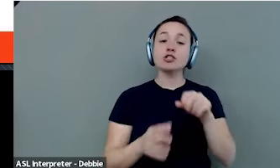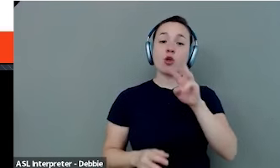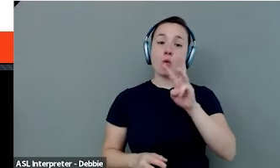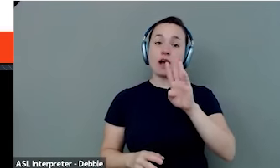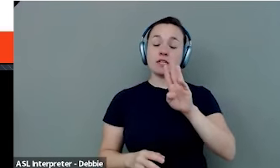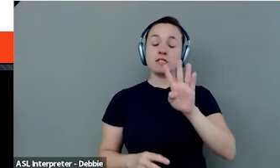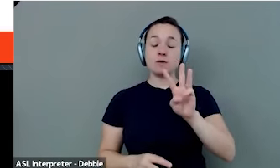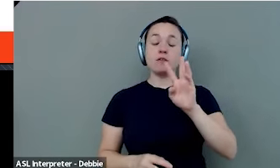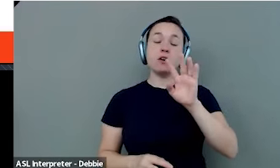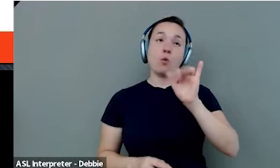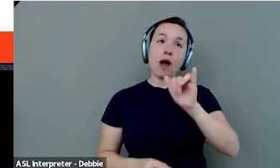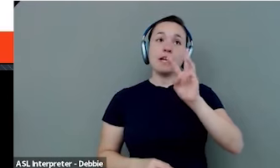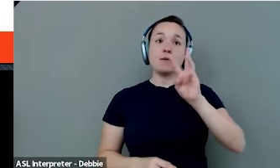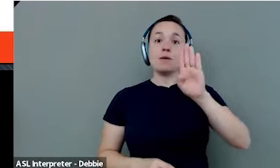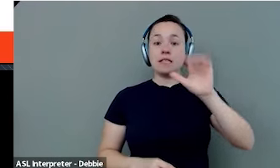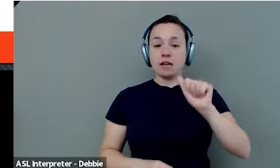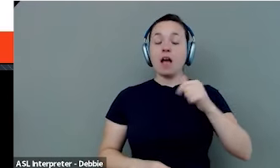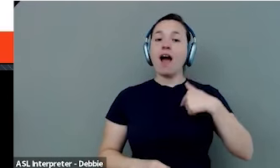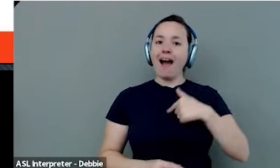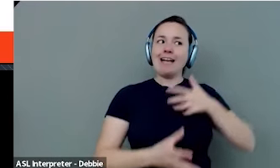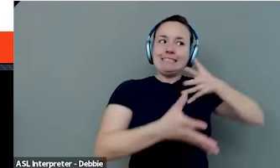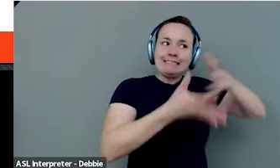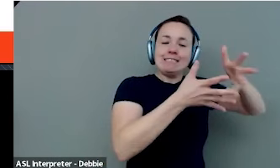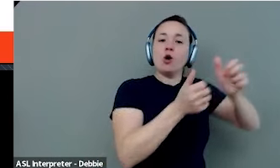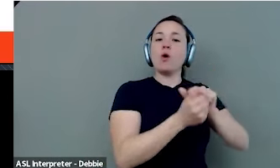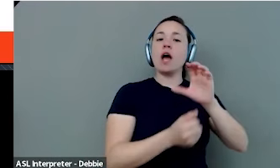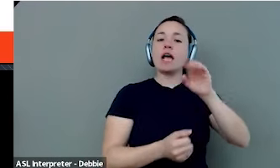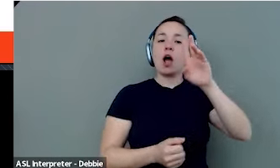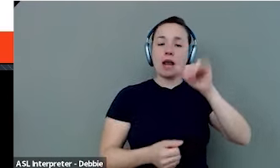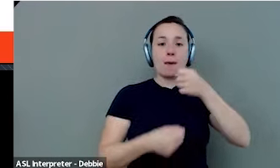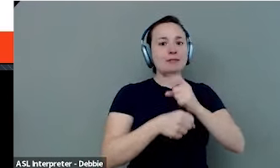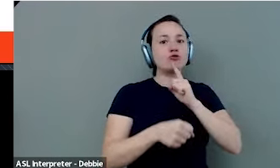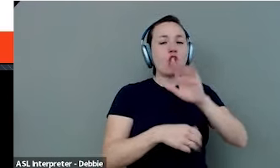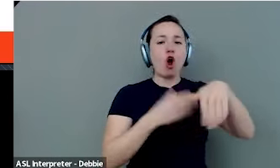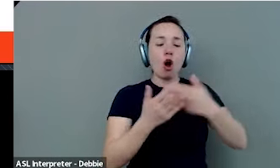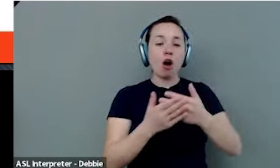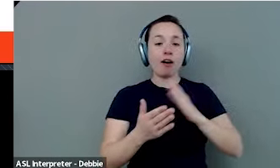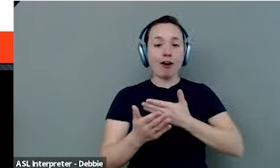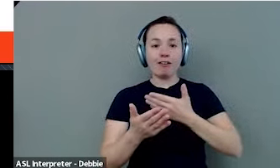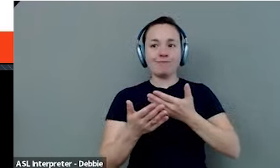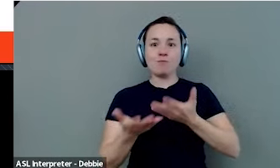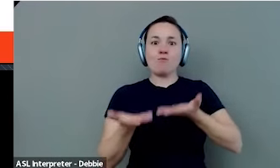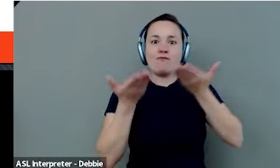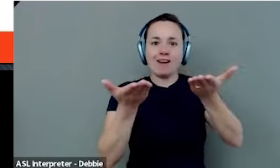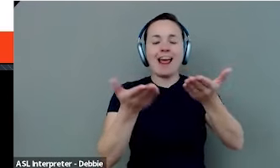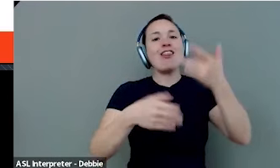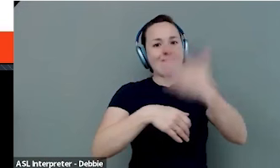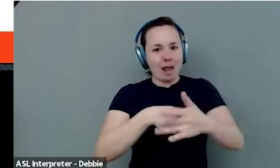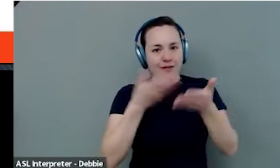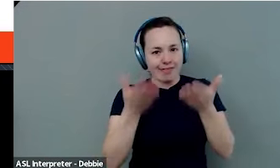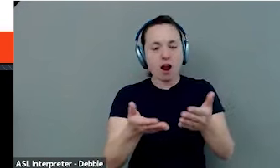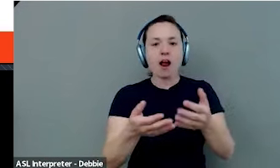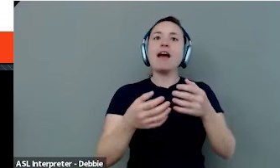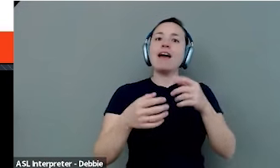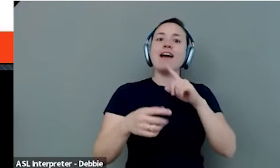I am spending a lot of time in communication with the county to ensure all of these features are available and present, and that we have